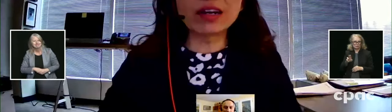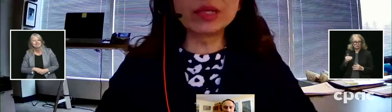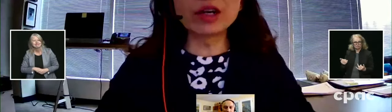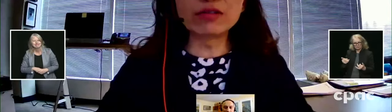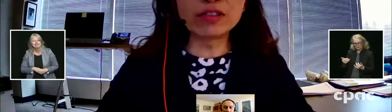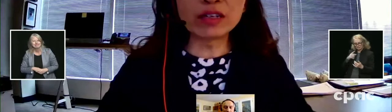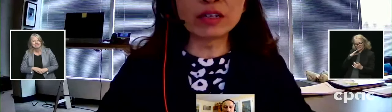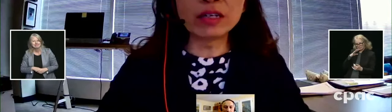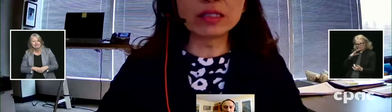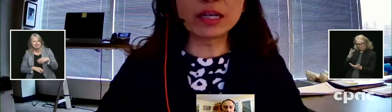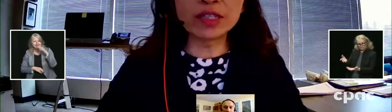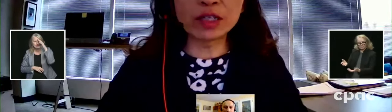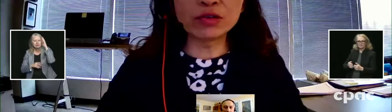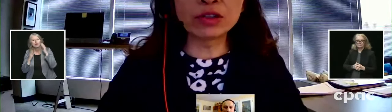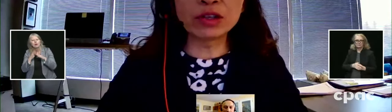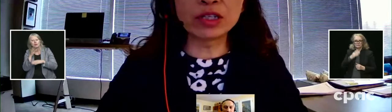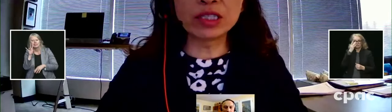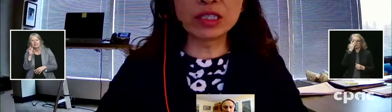been over